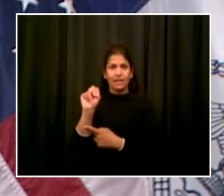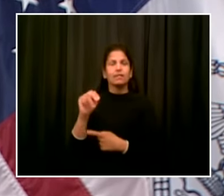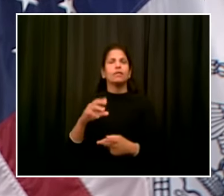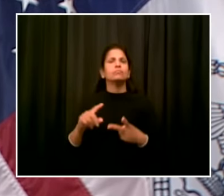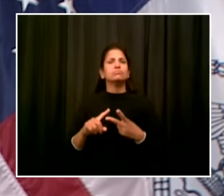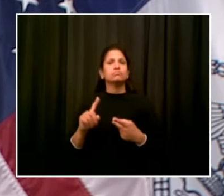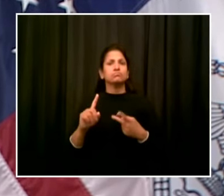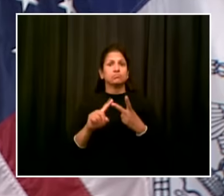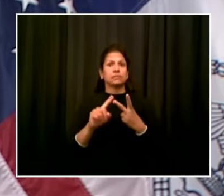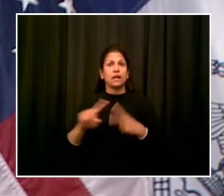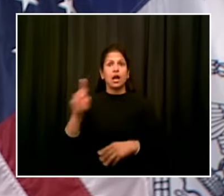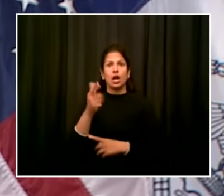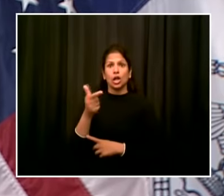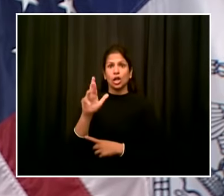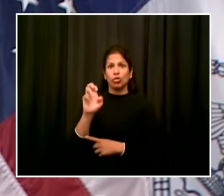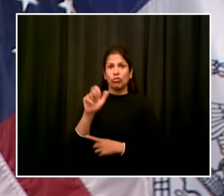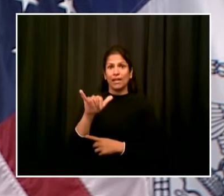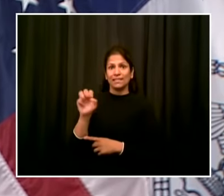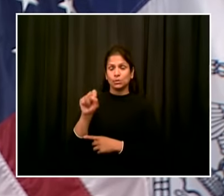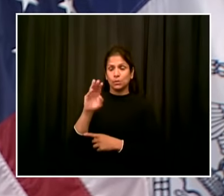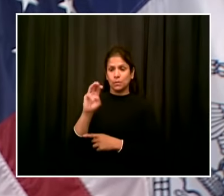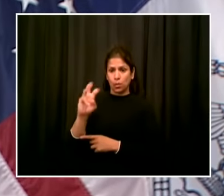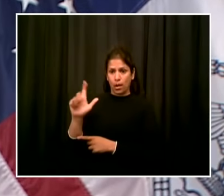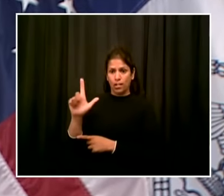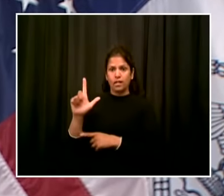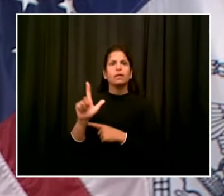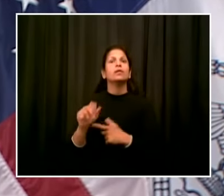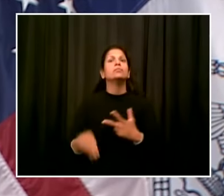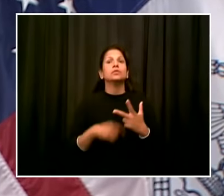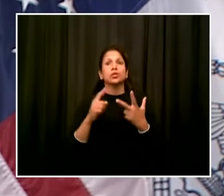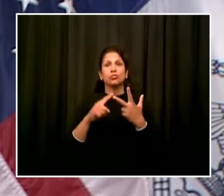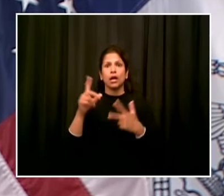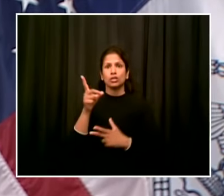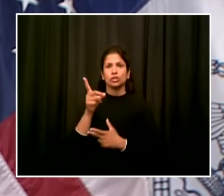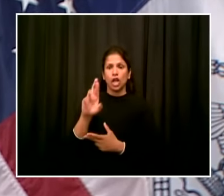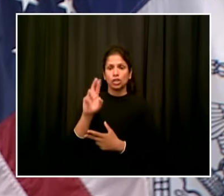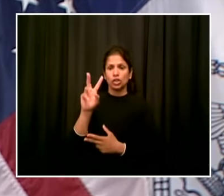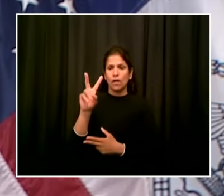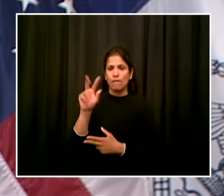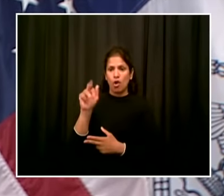Dr. Varma. With that, we'll start with Andrew from NBC.